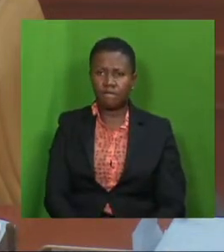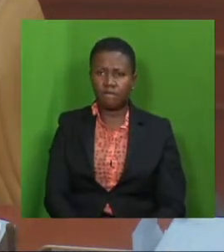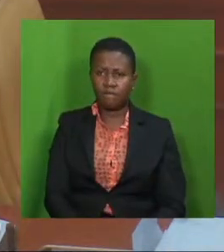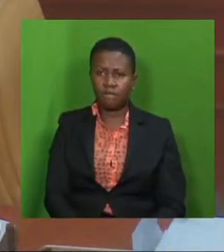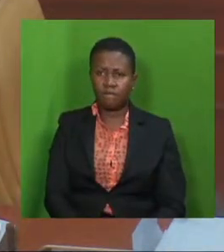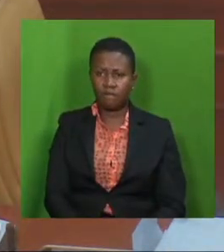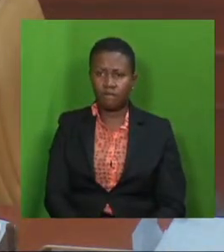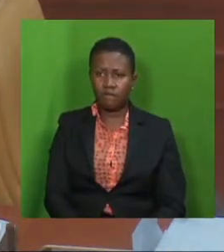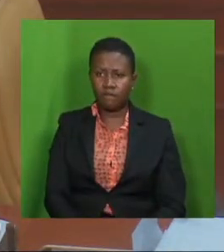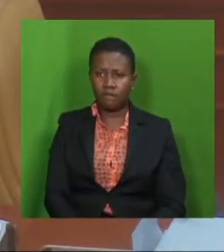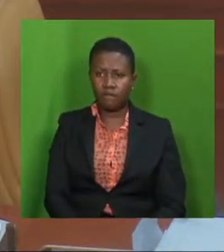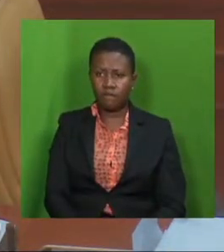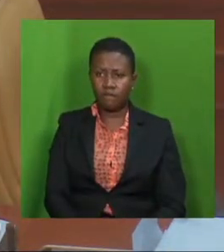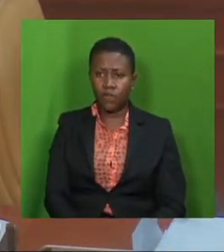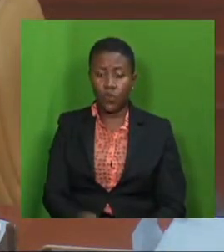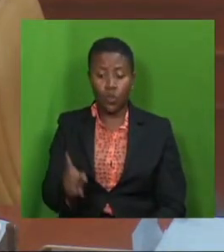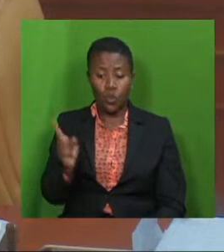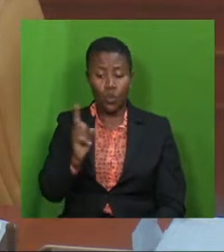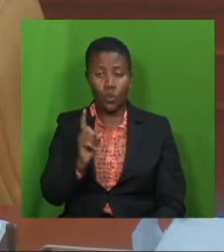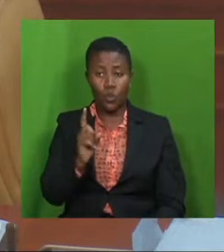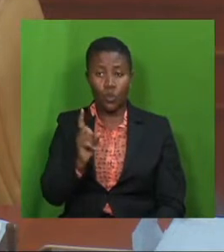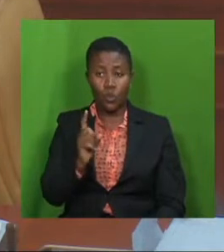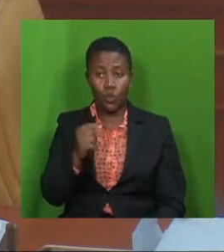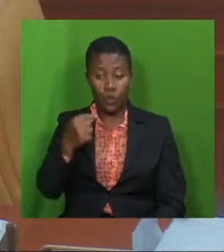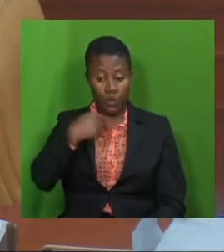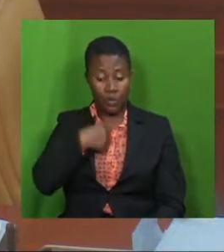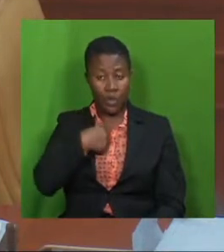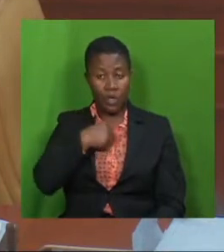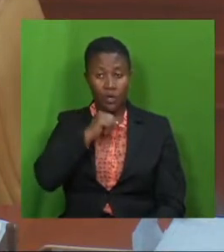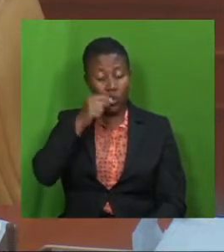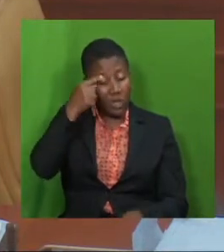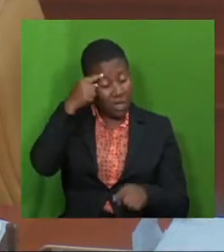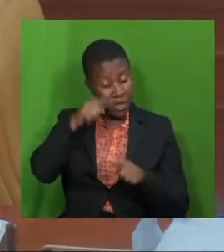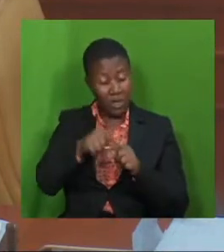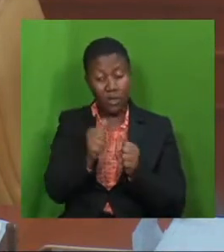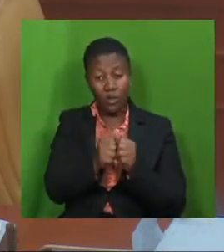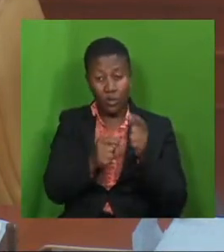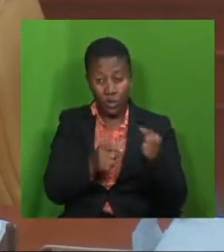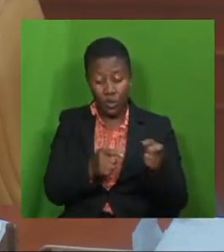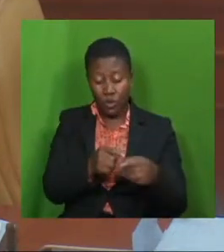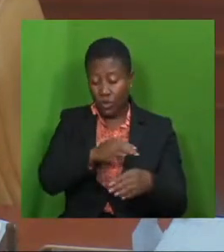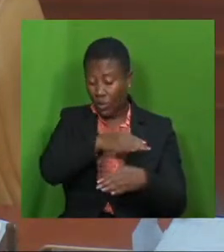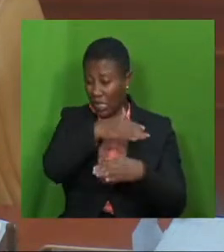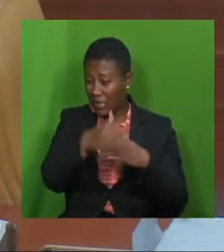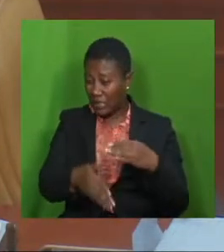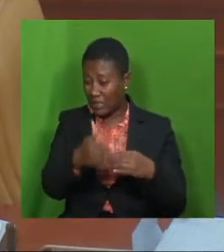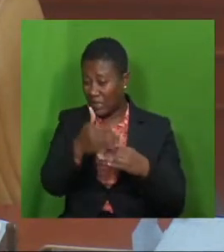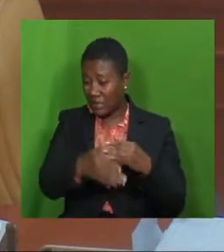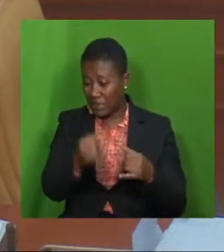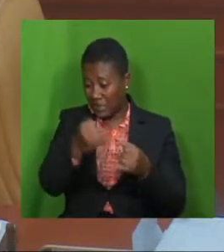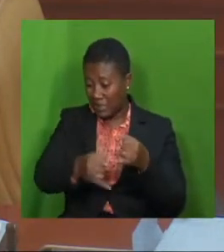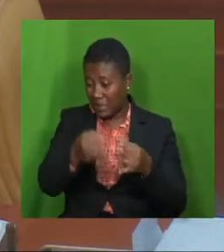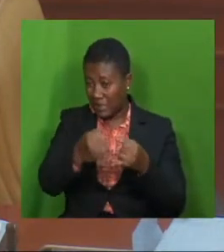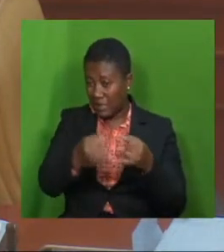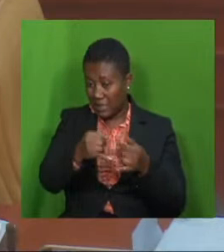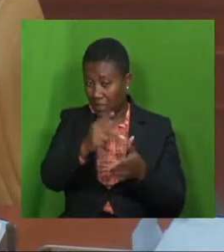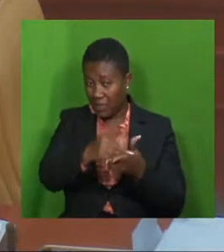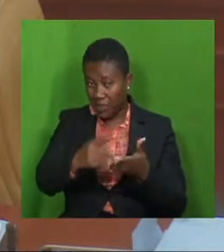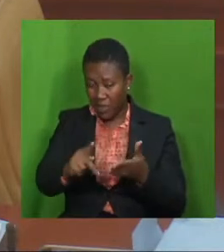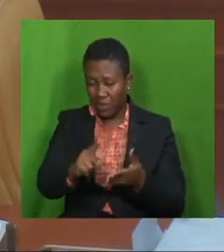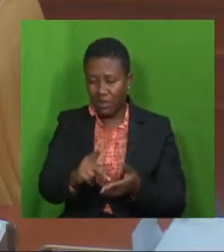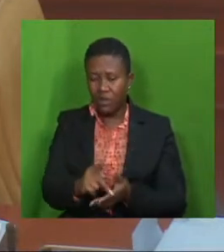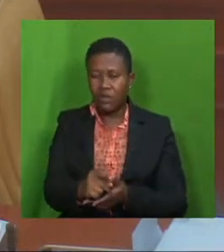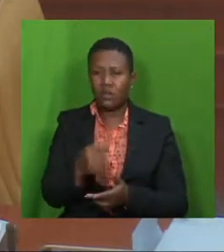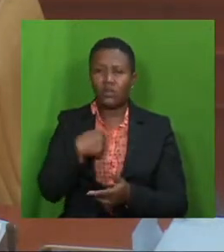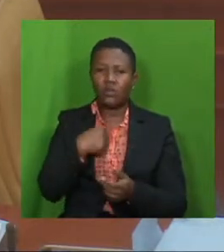Where we disagree with where you? I disagree with you is your conclusion. Mr. Speaker, and I make reference to